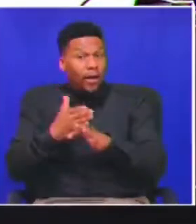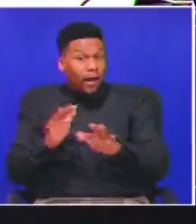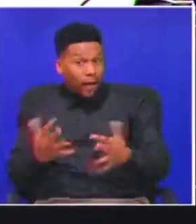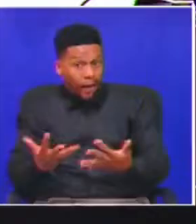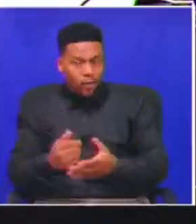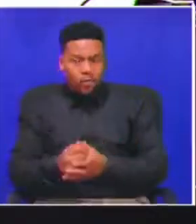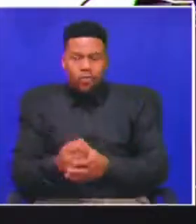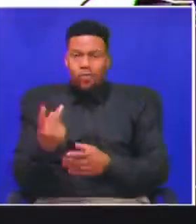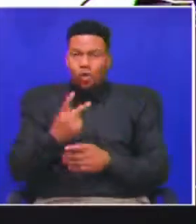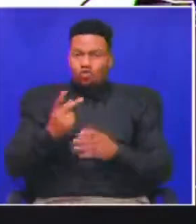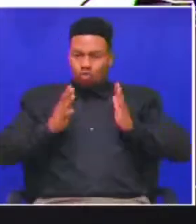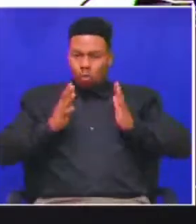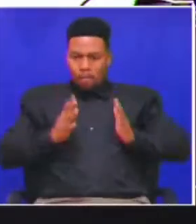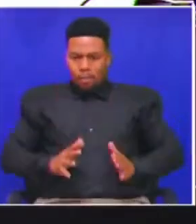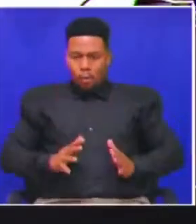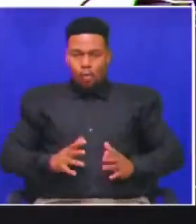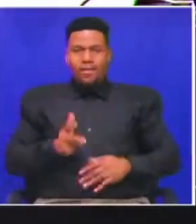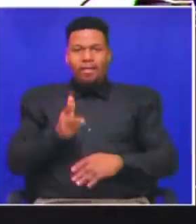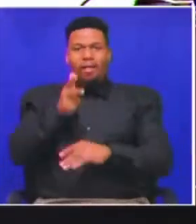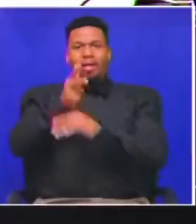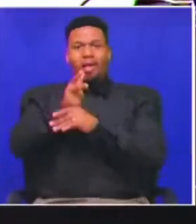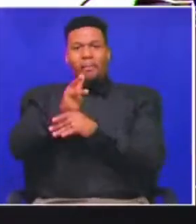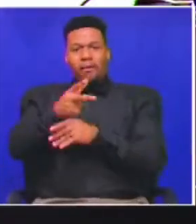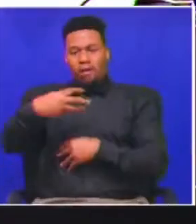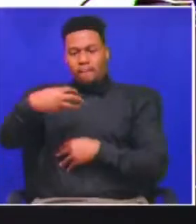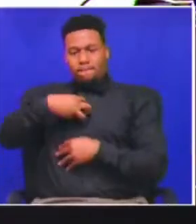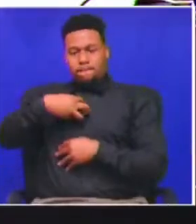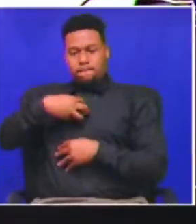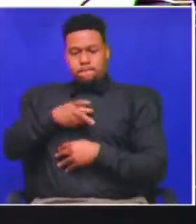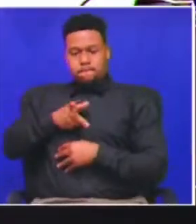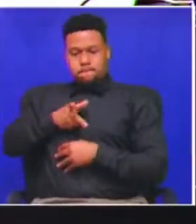more secure and digital border environment.